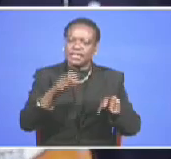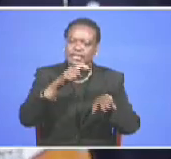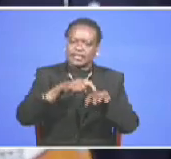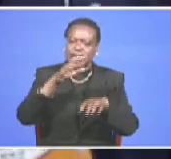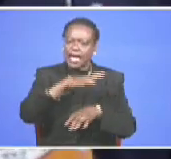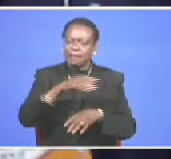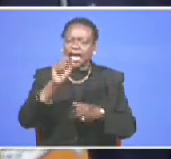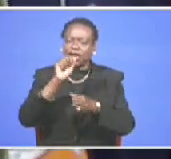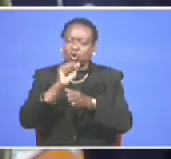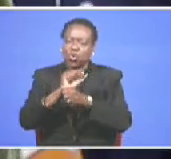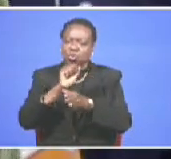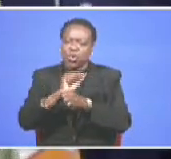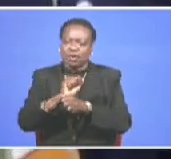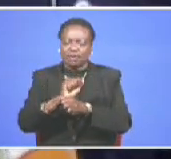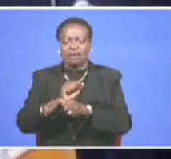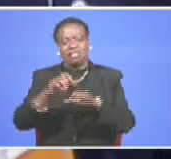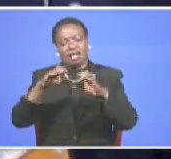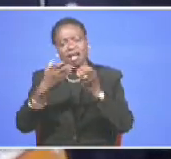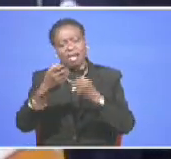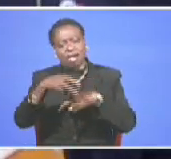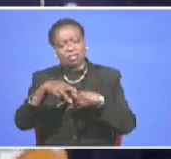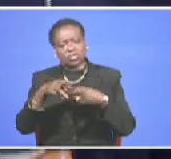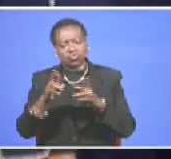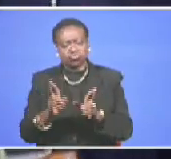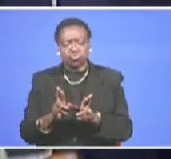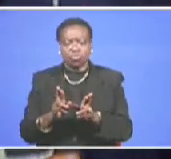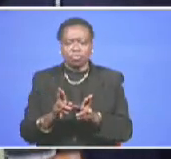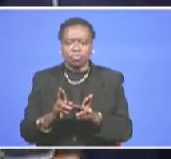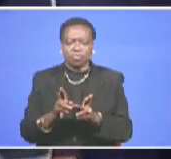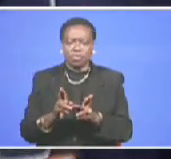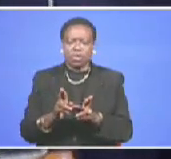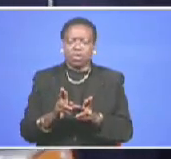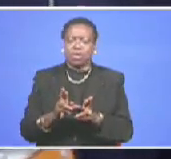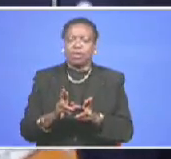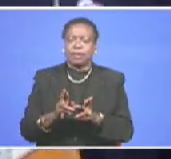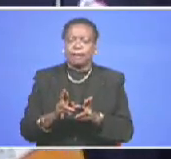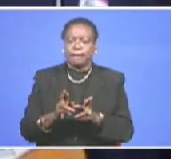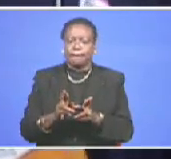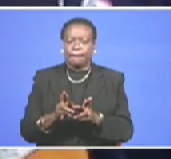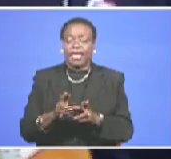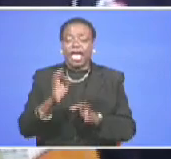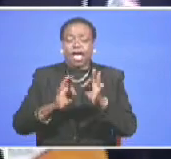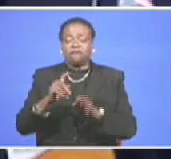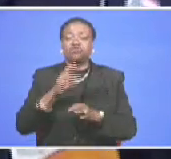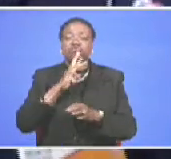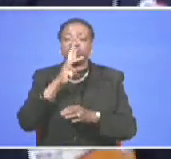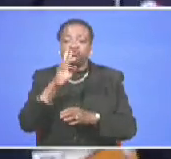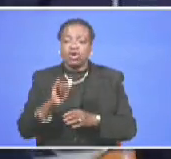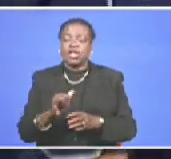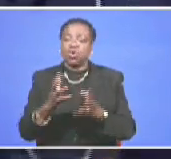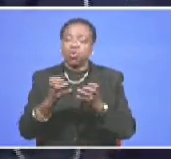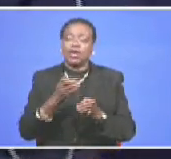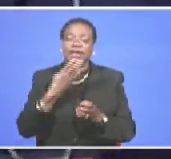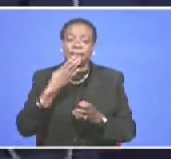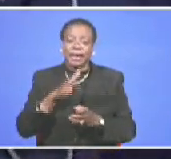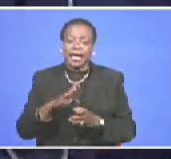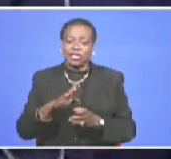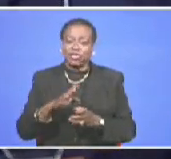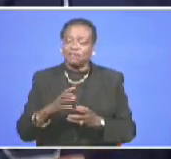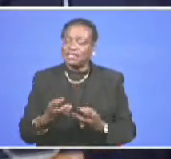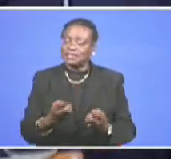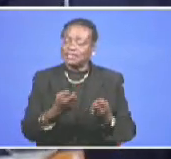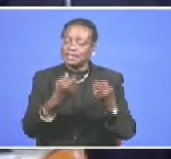the gym, classroom to get here, and being on the island is tough. We all know that, but if you really want it bad, you got to sacrifice a ton of